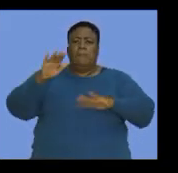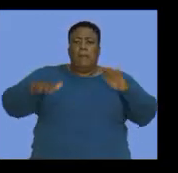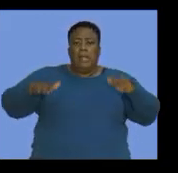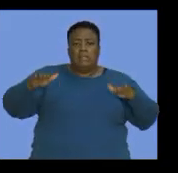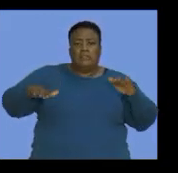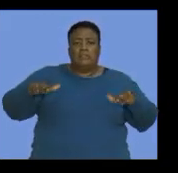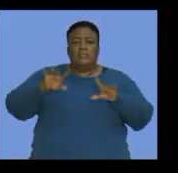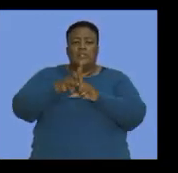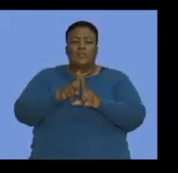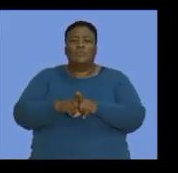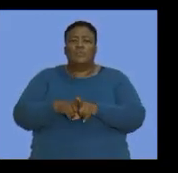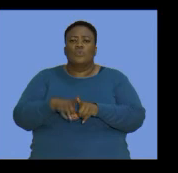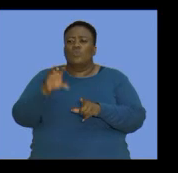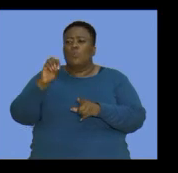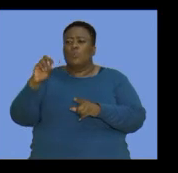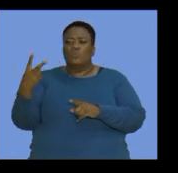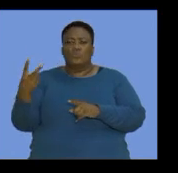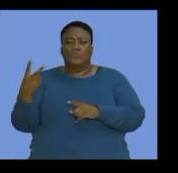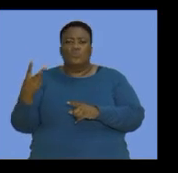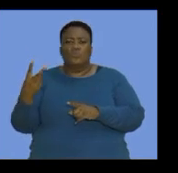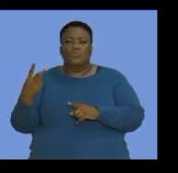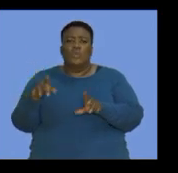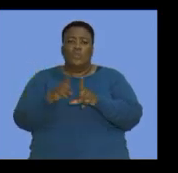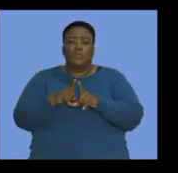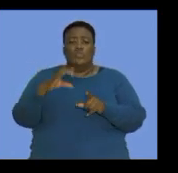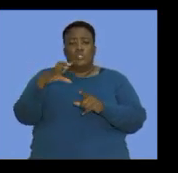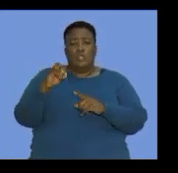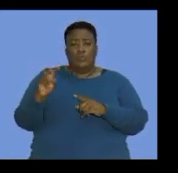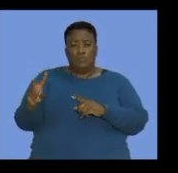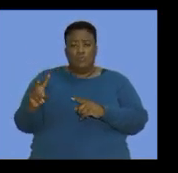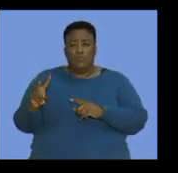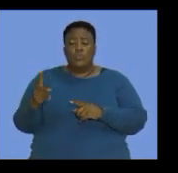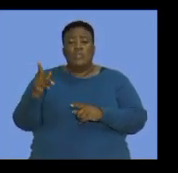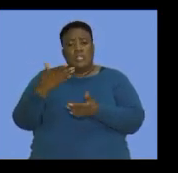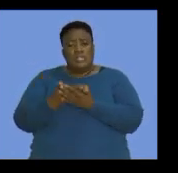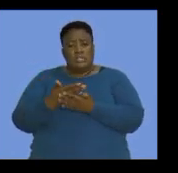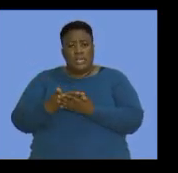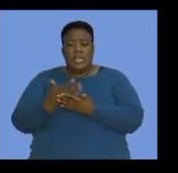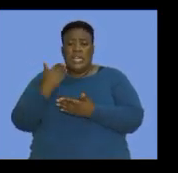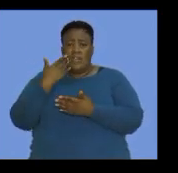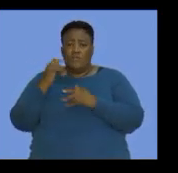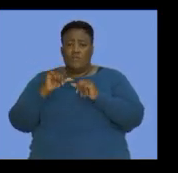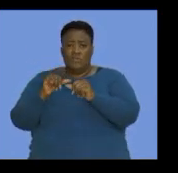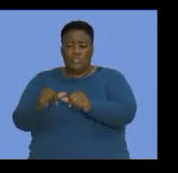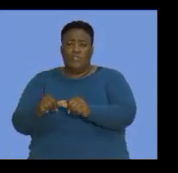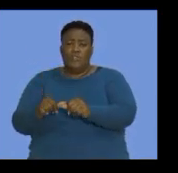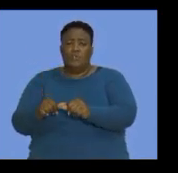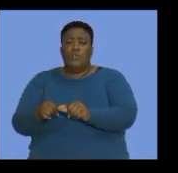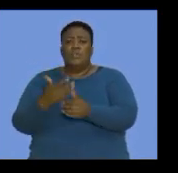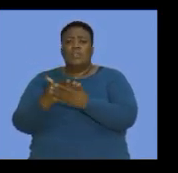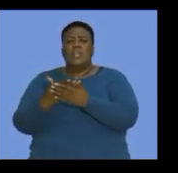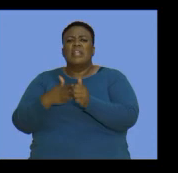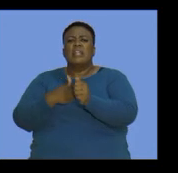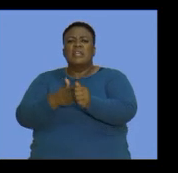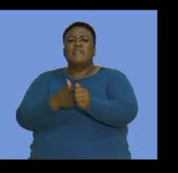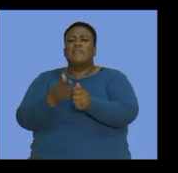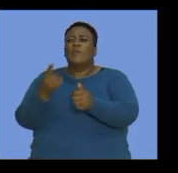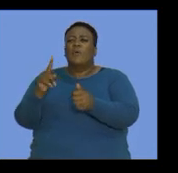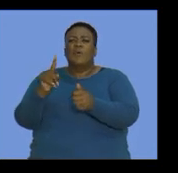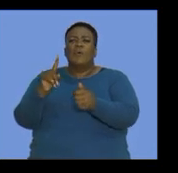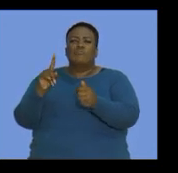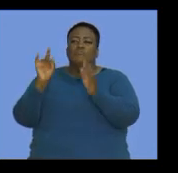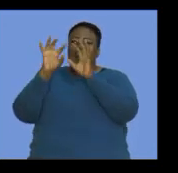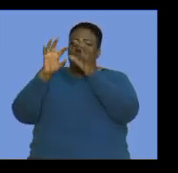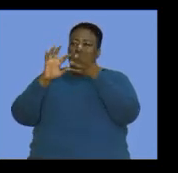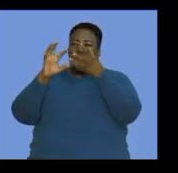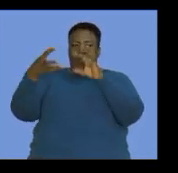balance, not only of the ecosystem, but as well as the oxygen and carbon dioxide. And this could, if we go further,